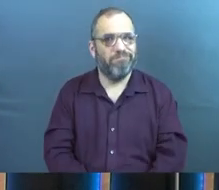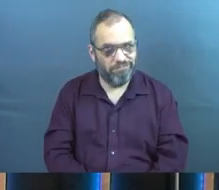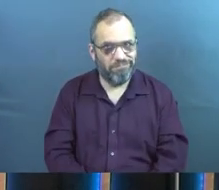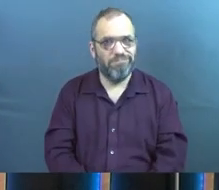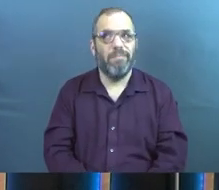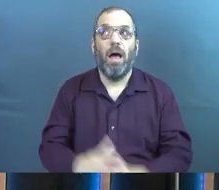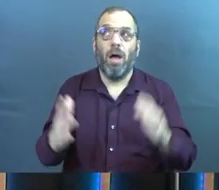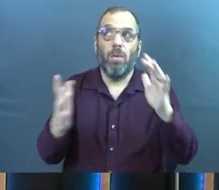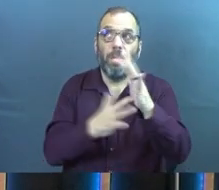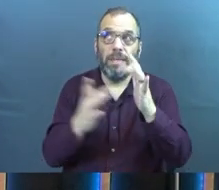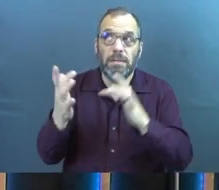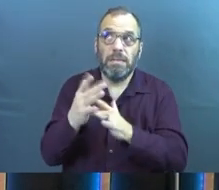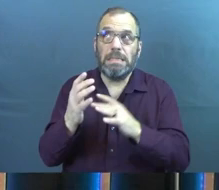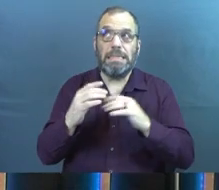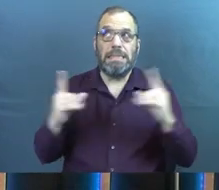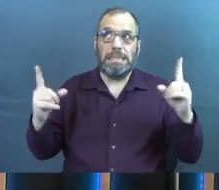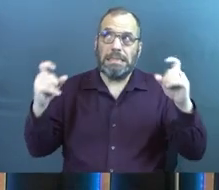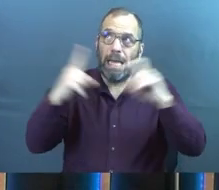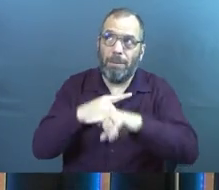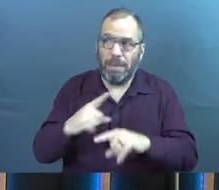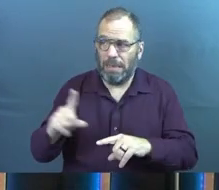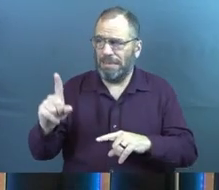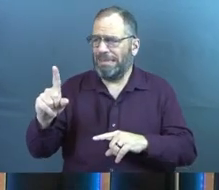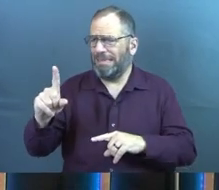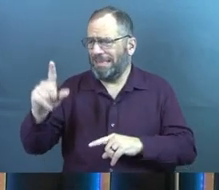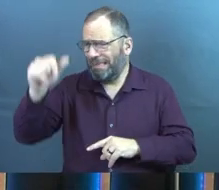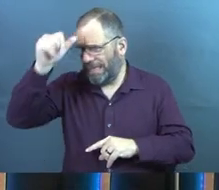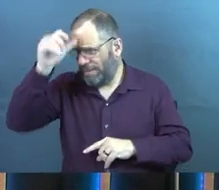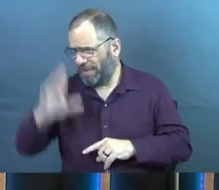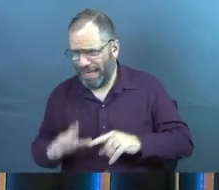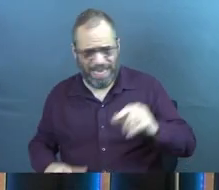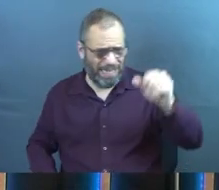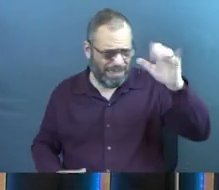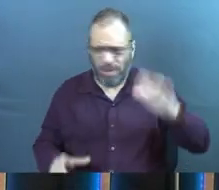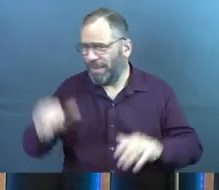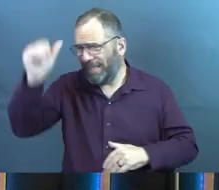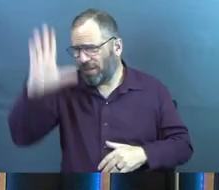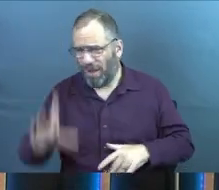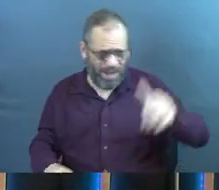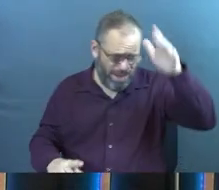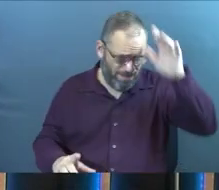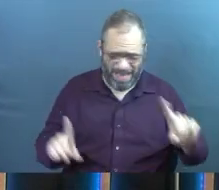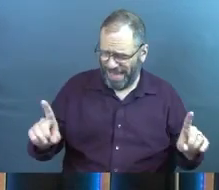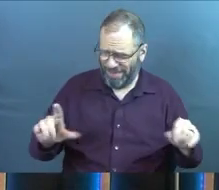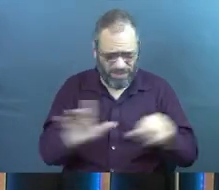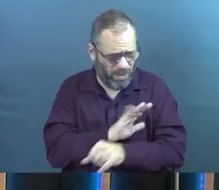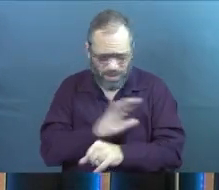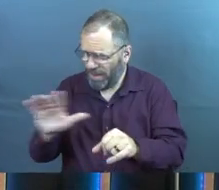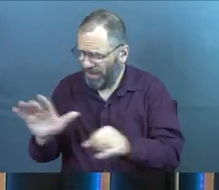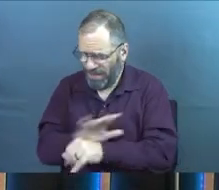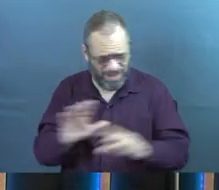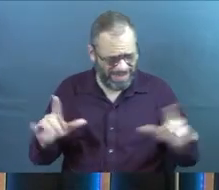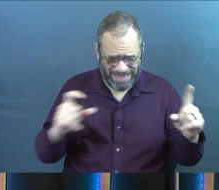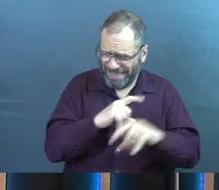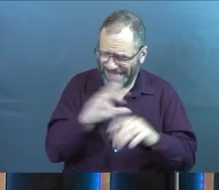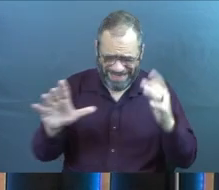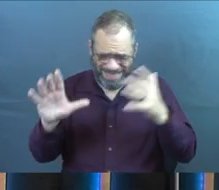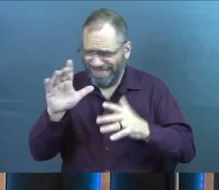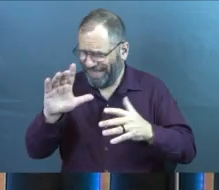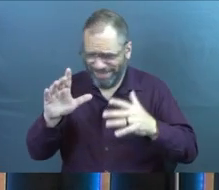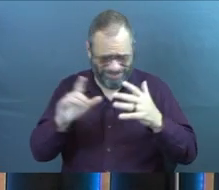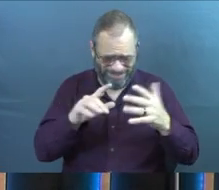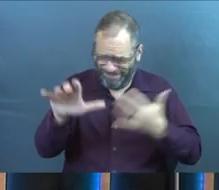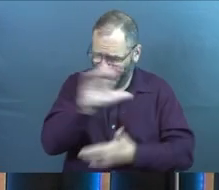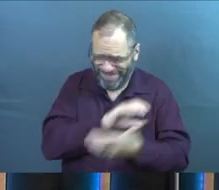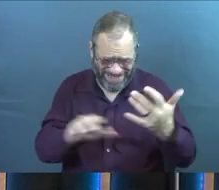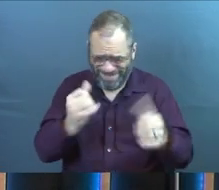this with our Lord and Savior in this complex idea, fully man, fully God. It doesn't make sense. I have questions that are going unanswered that I really want answers to, but really it's almost impossible to get them, and it